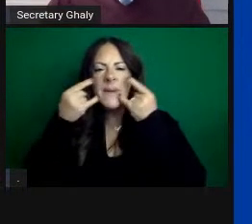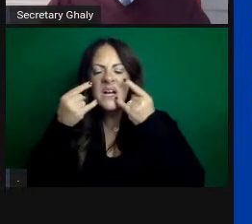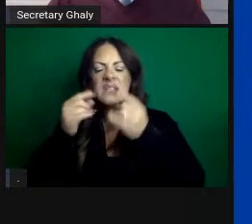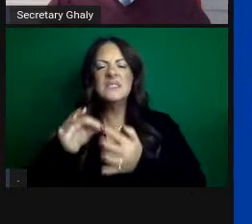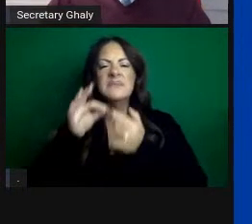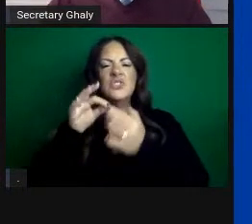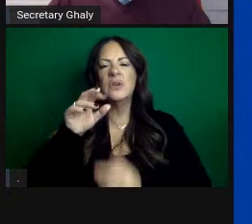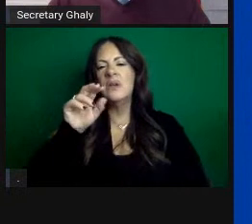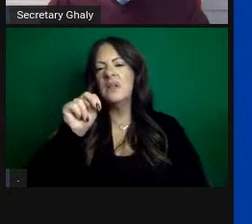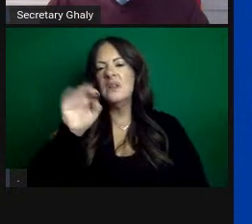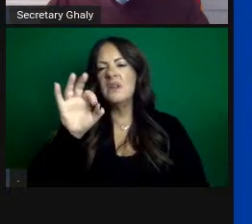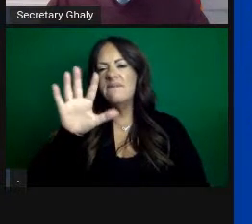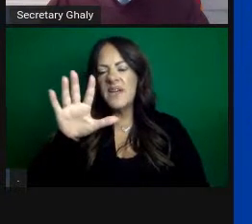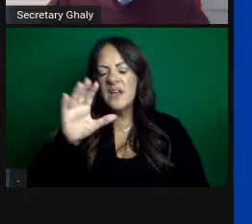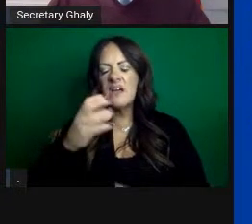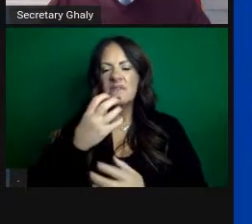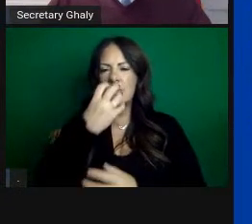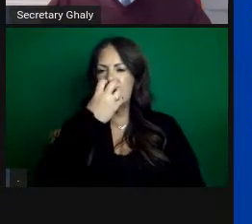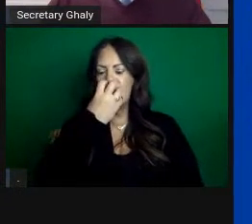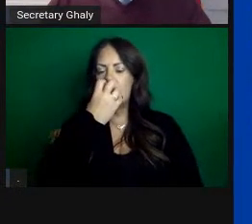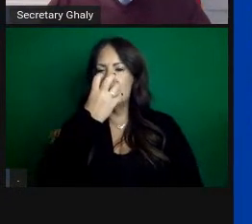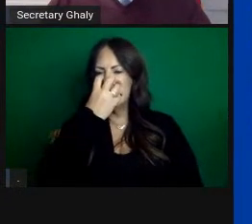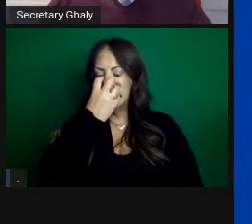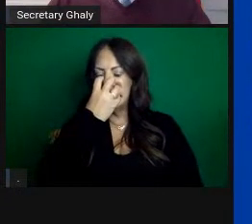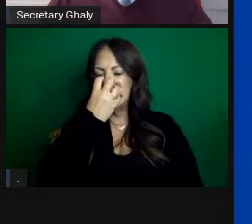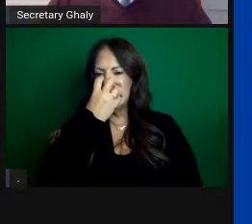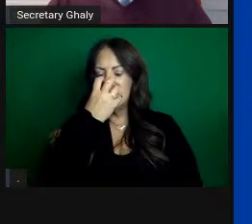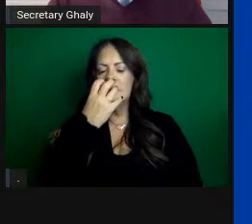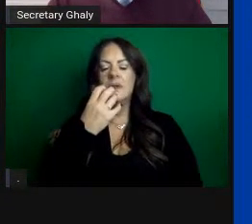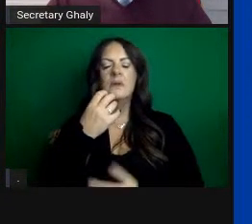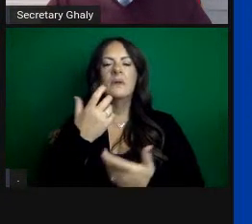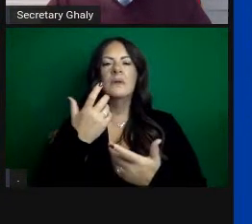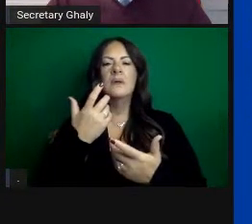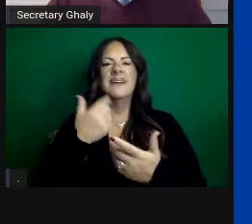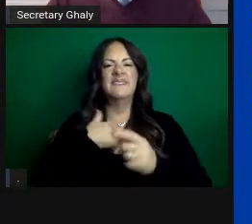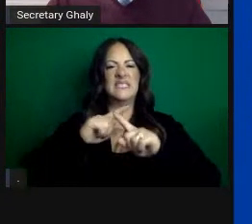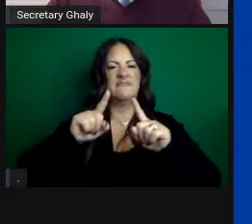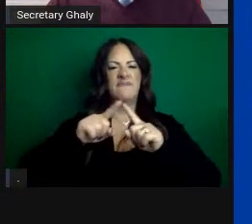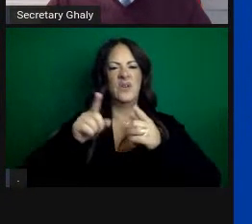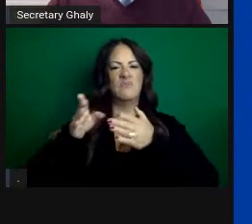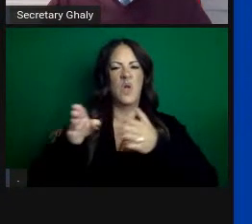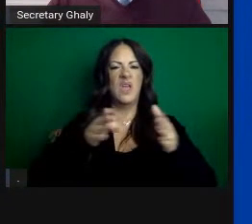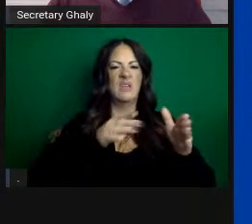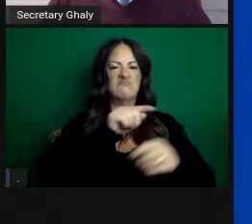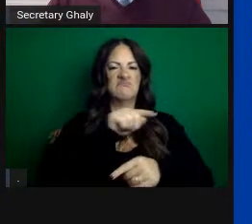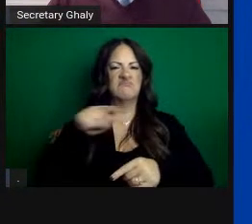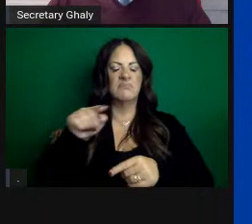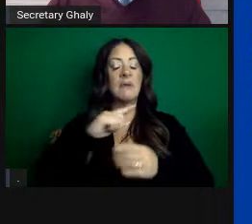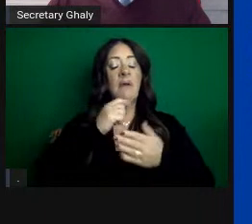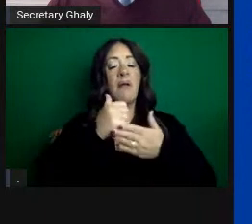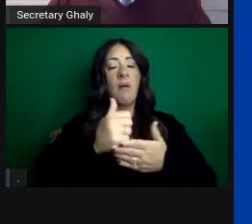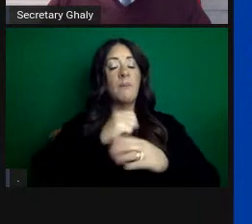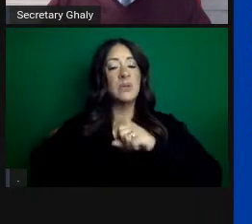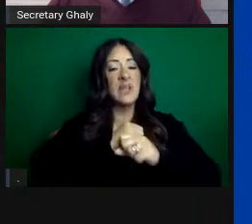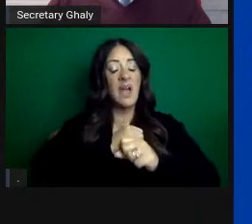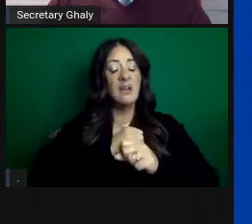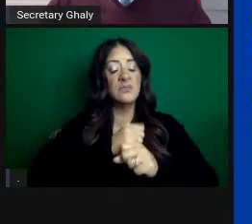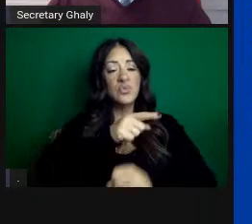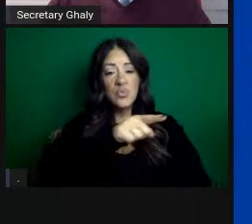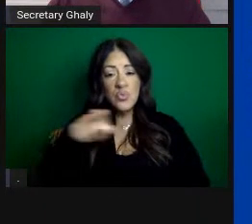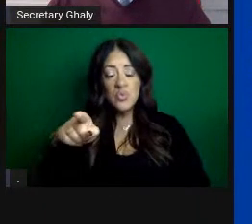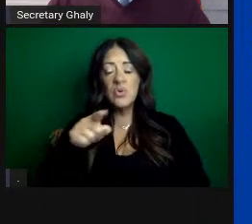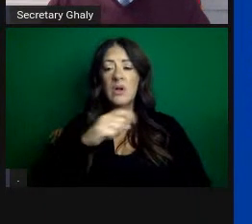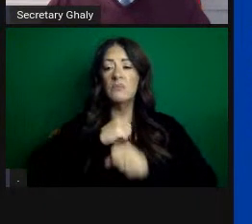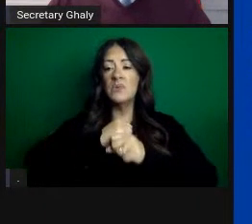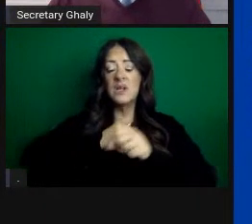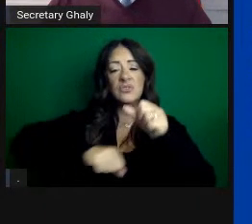N95 respirator. These are all different ways to protect ourselves, our communities, our households